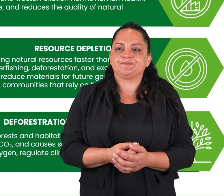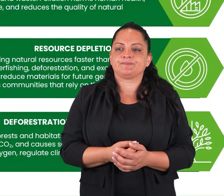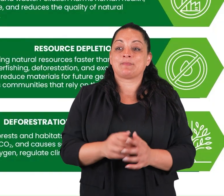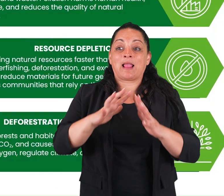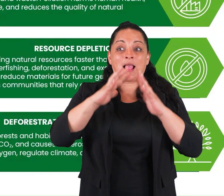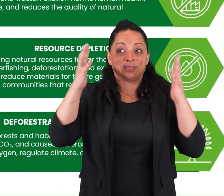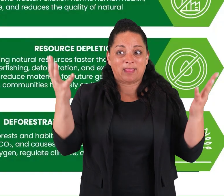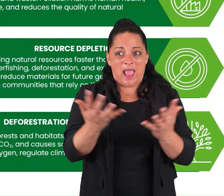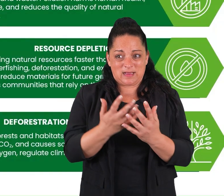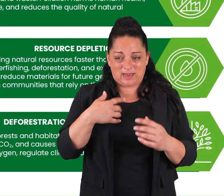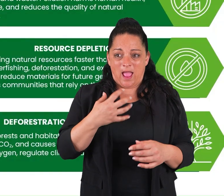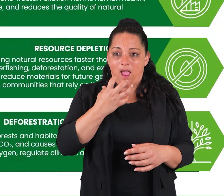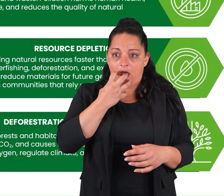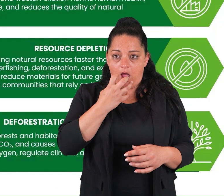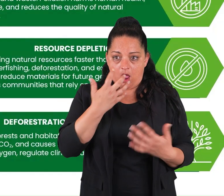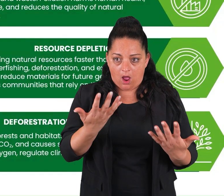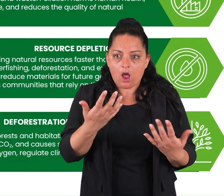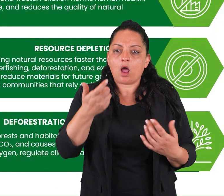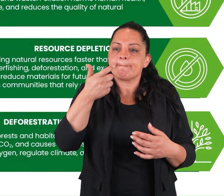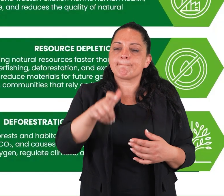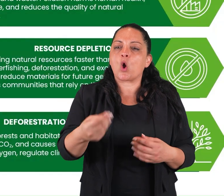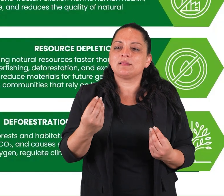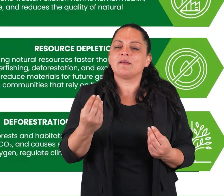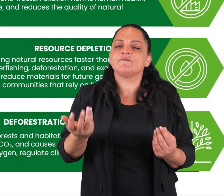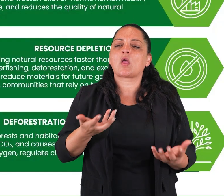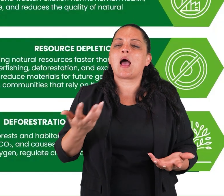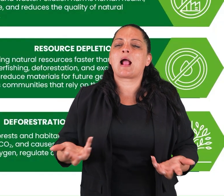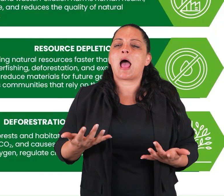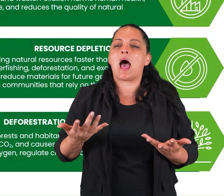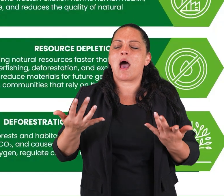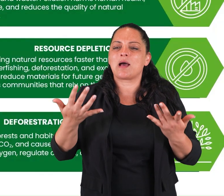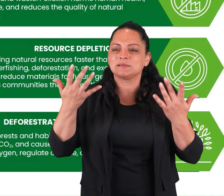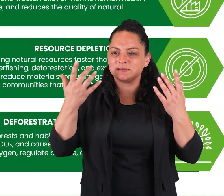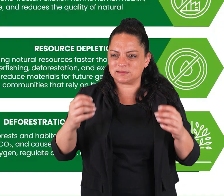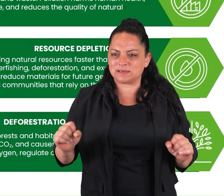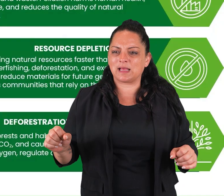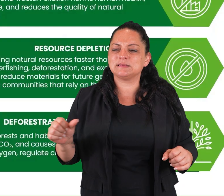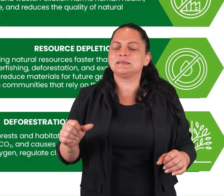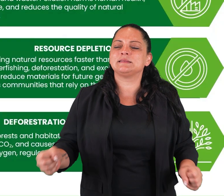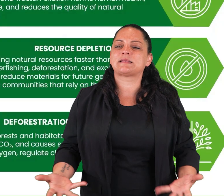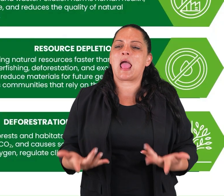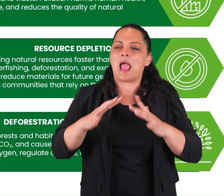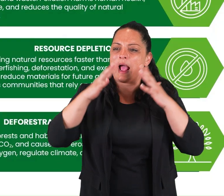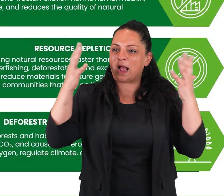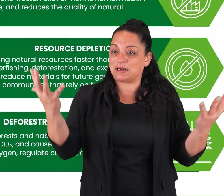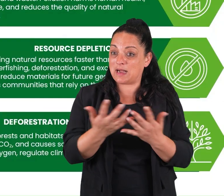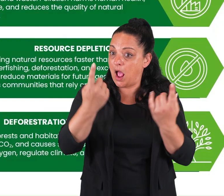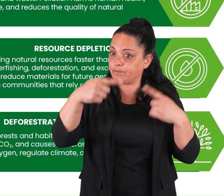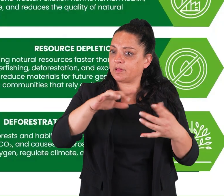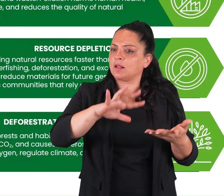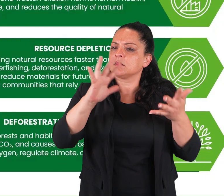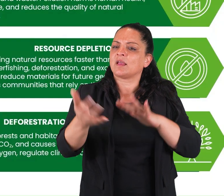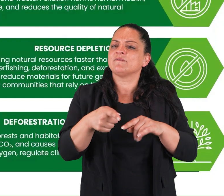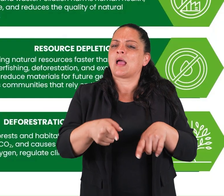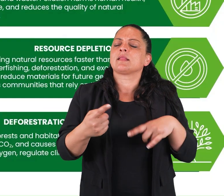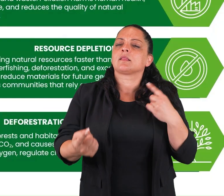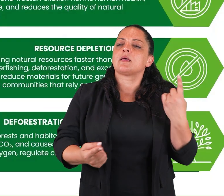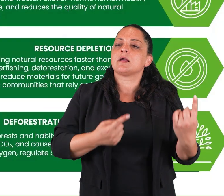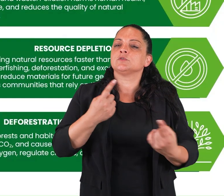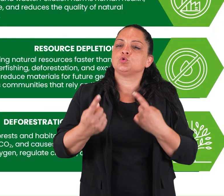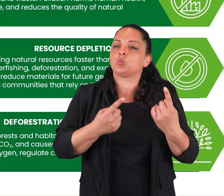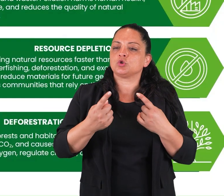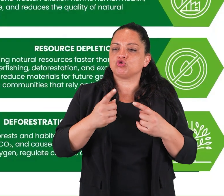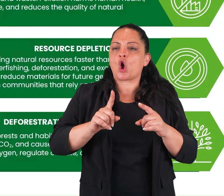you may know, the Earth is heating up and due to greenhouse gases, and this causes